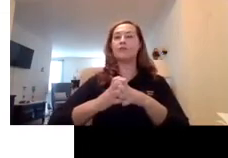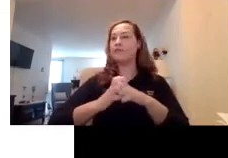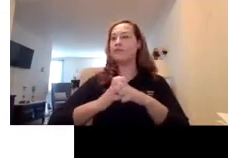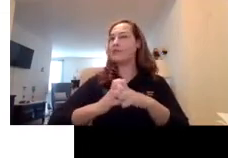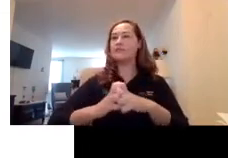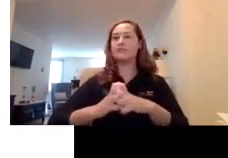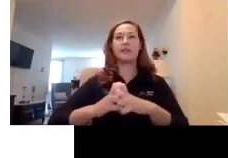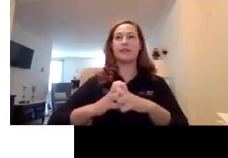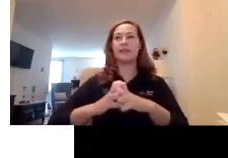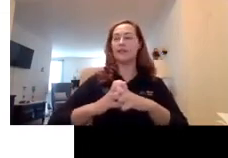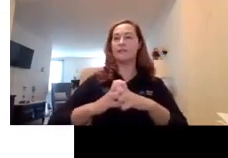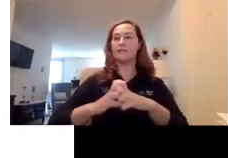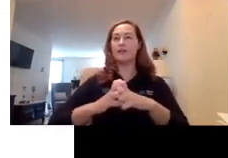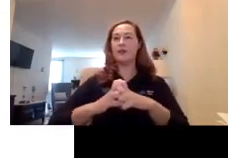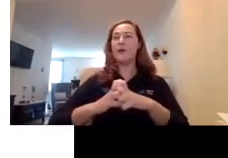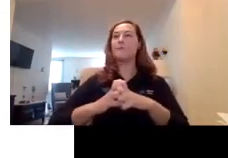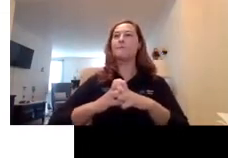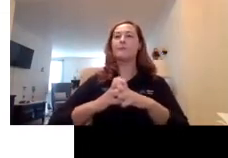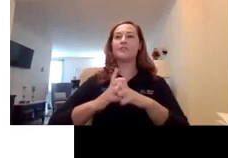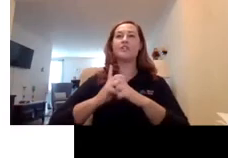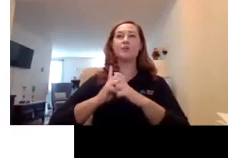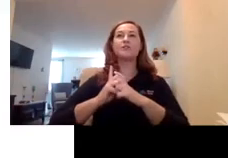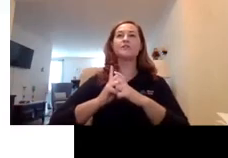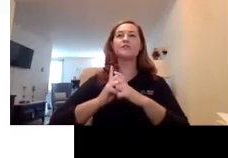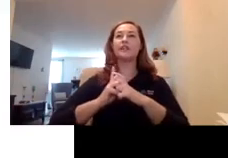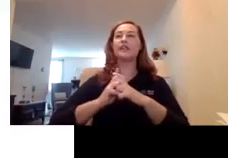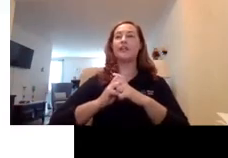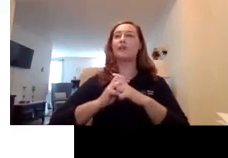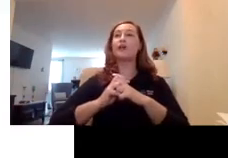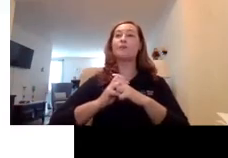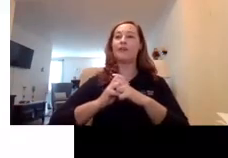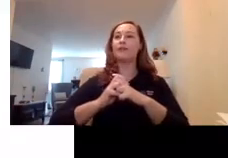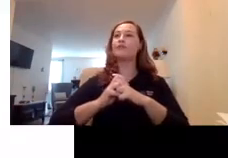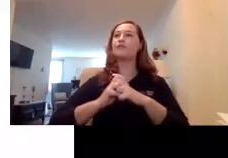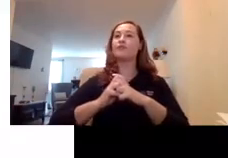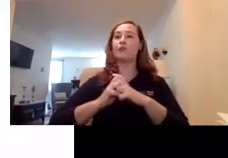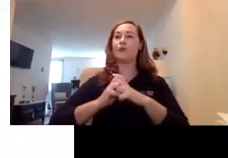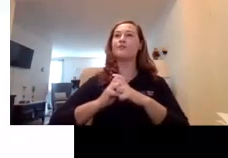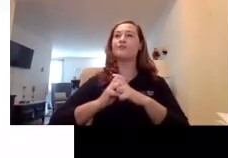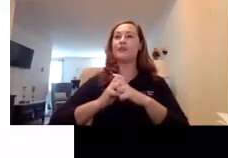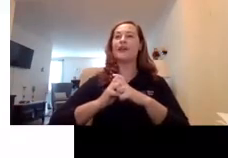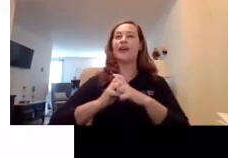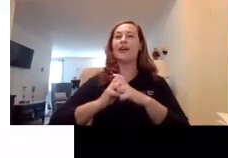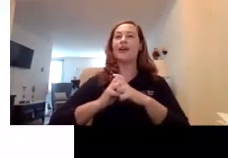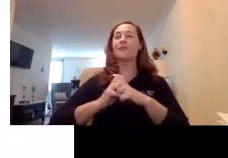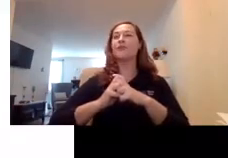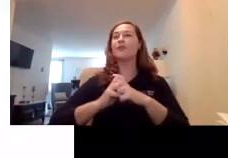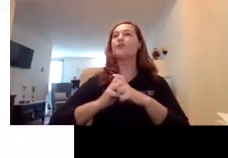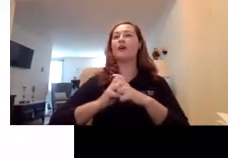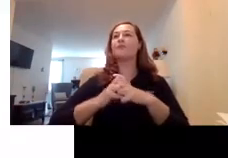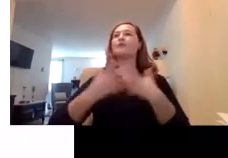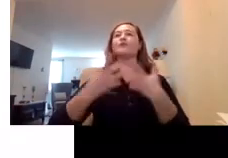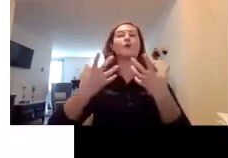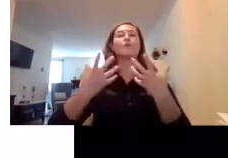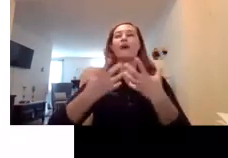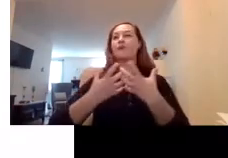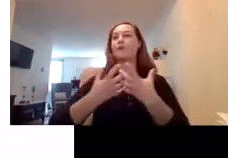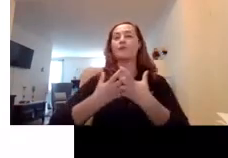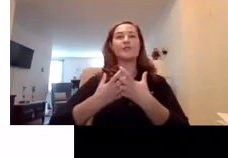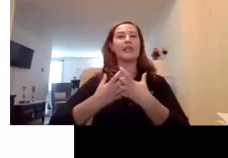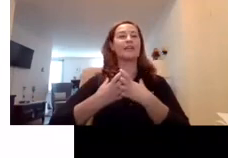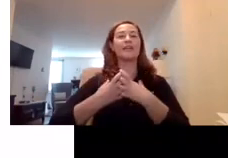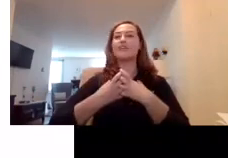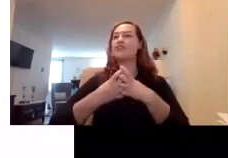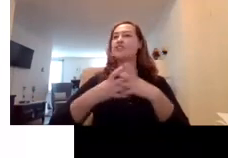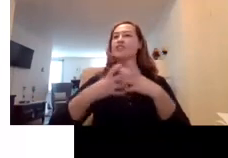was heavily sedated, but she could still hear her mother's voice. And we know that because her mother